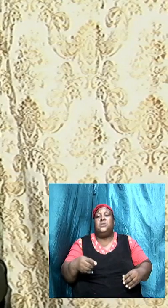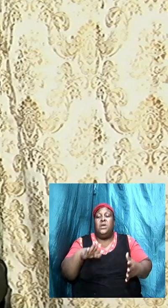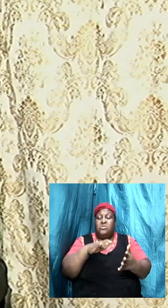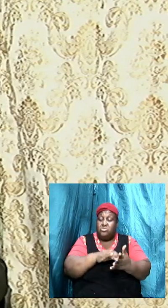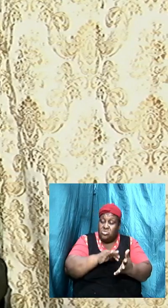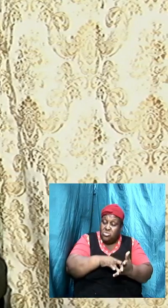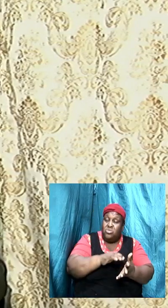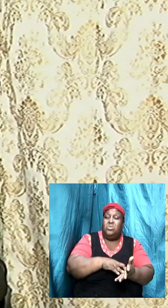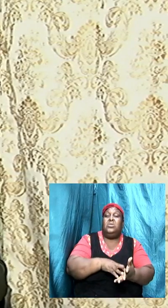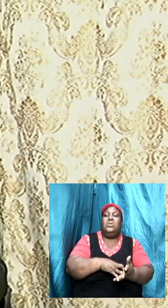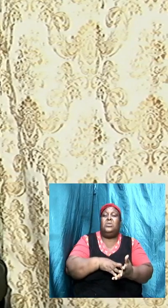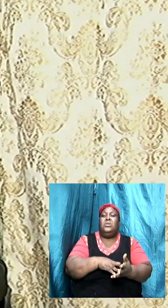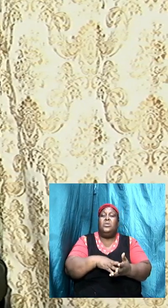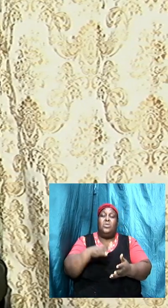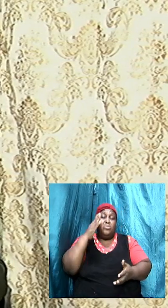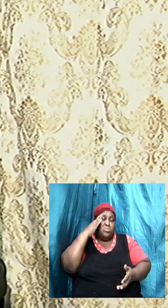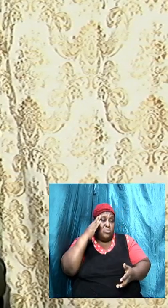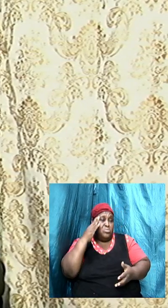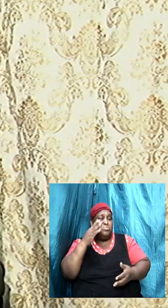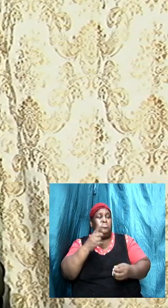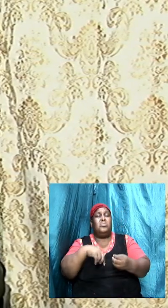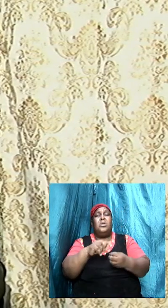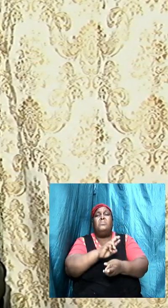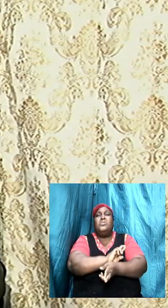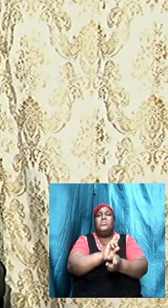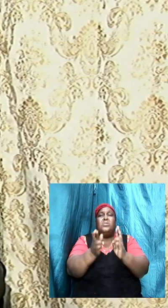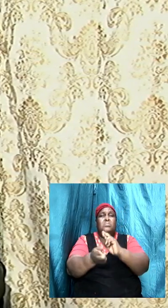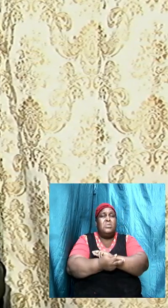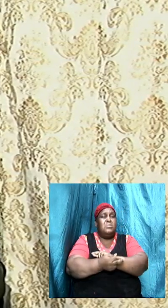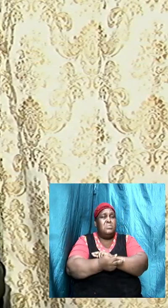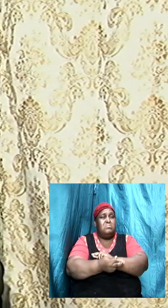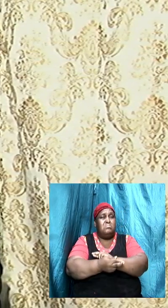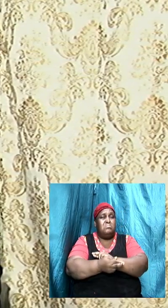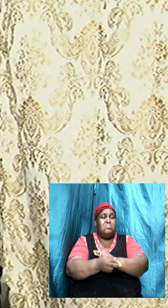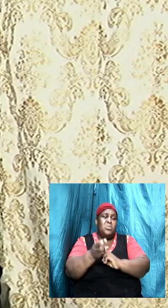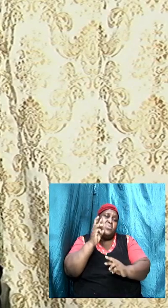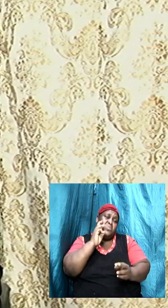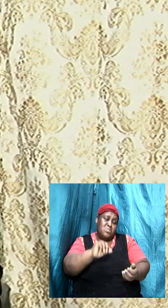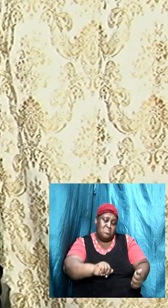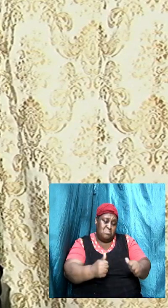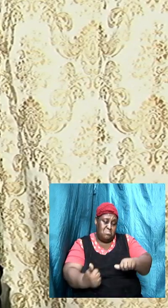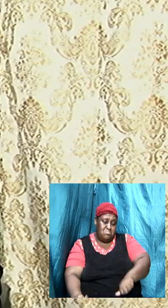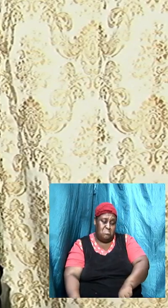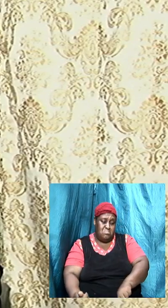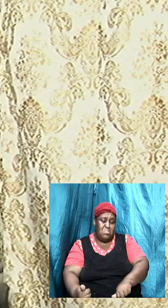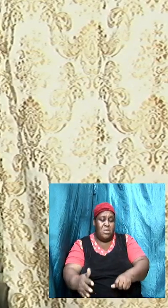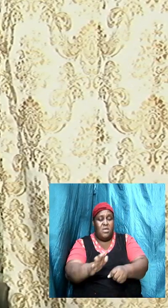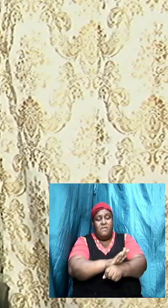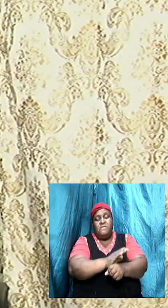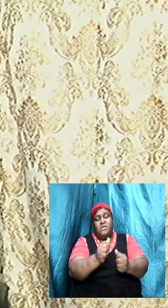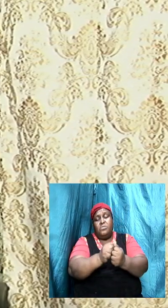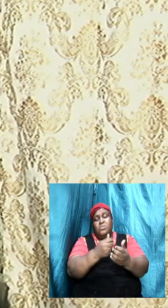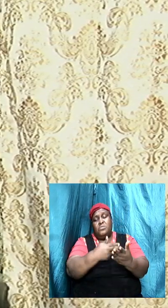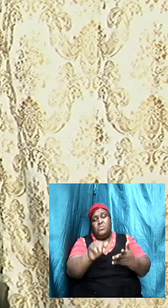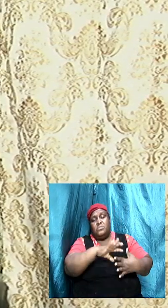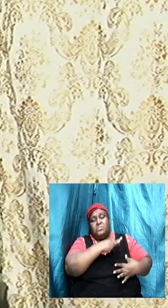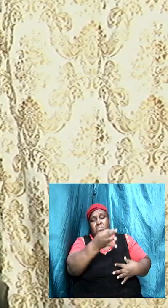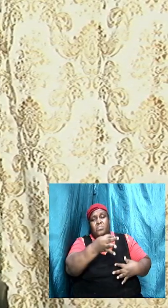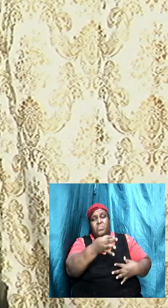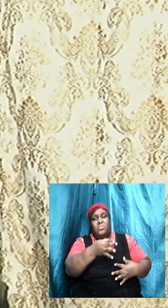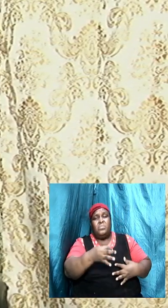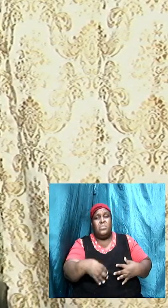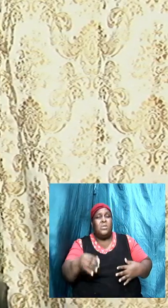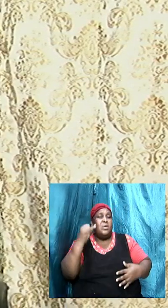about repentance, water baptism in Jesus' name, infilling of the Holy Ghost. We know about, hear,